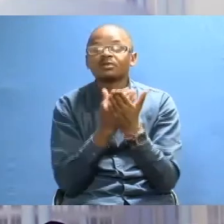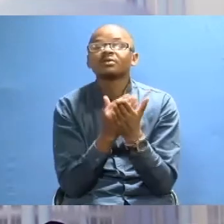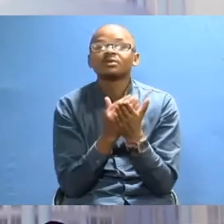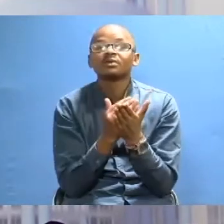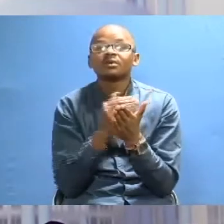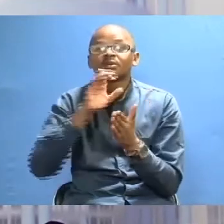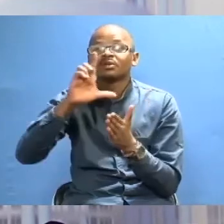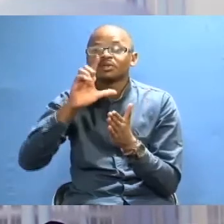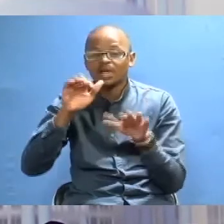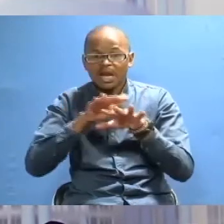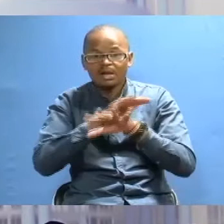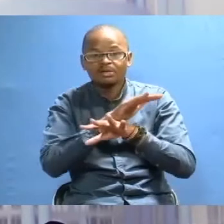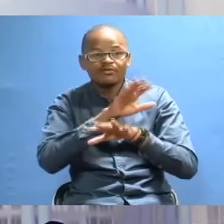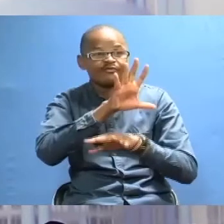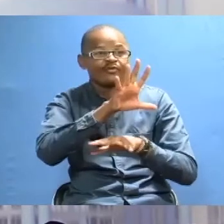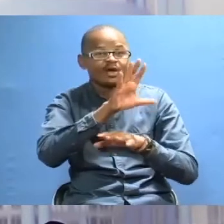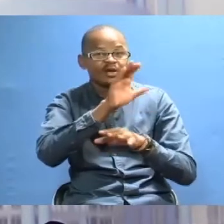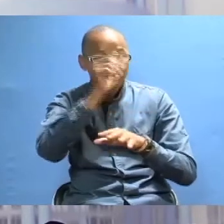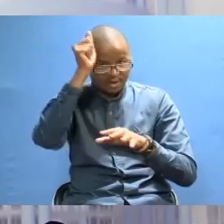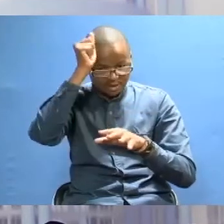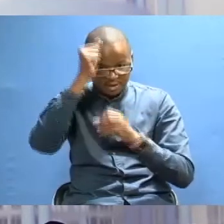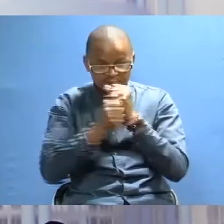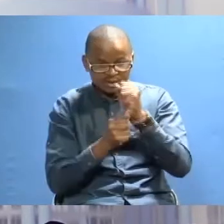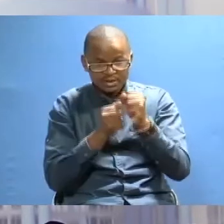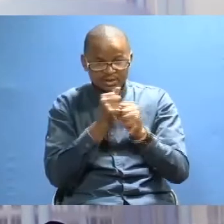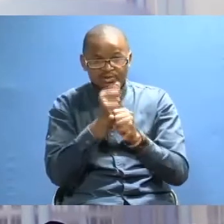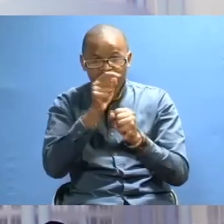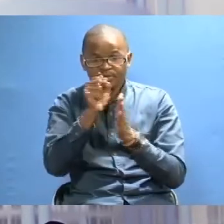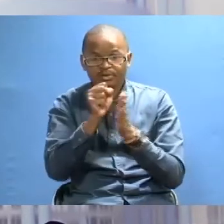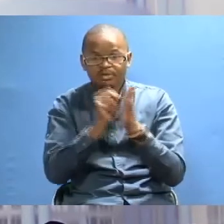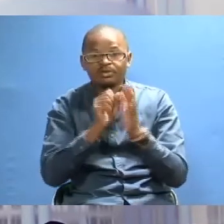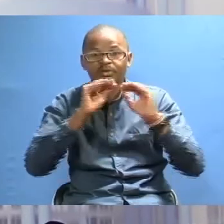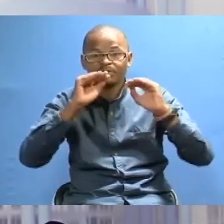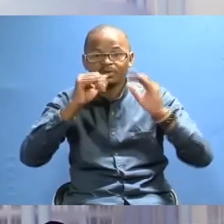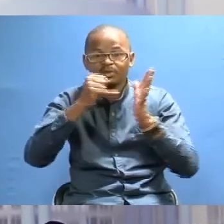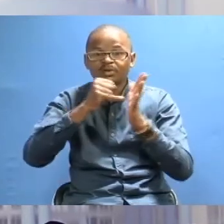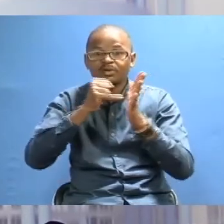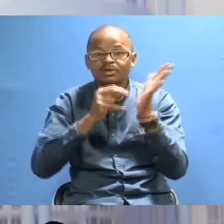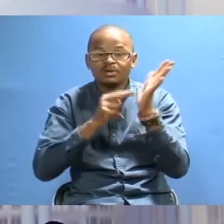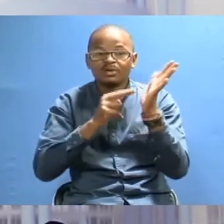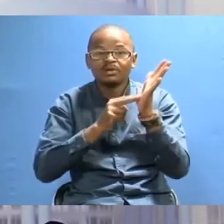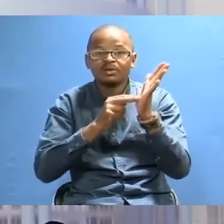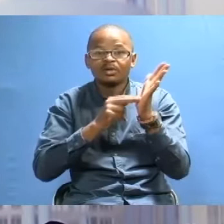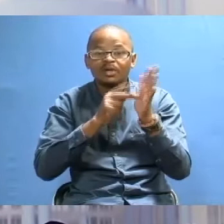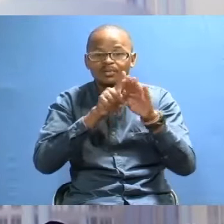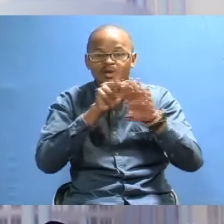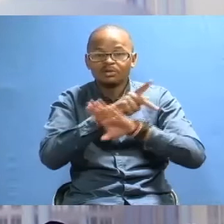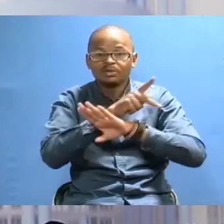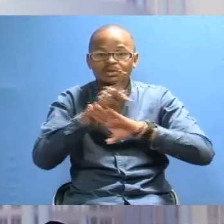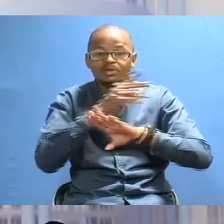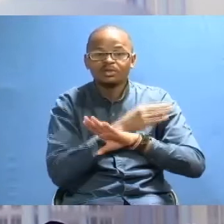program shall cover a minimum of 5 academic years with all subjects taught, including units and